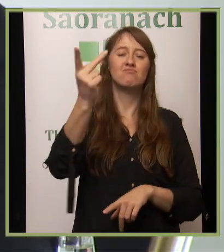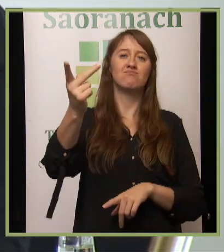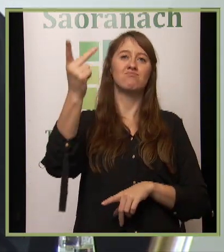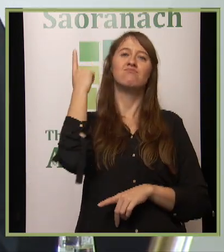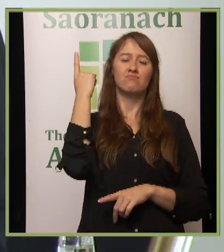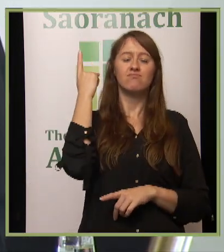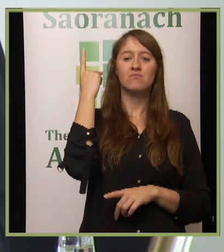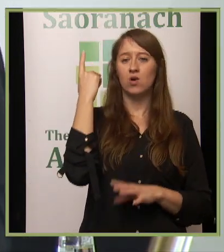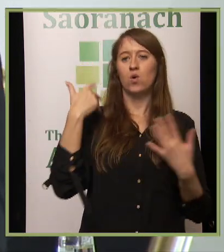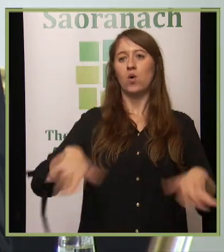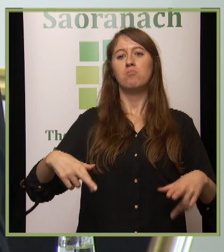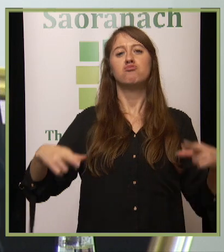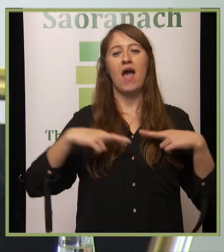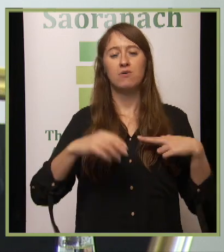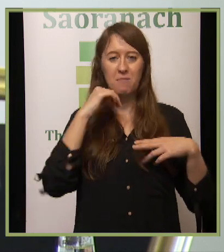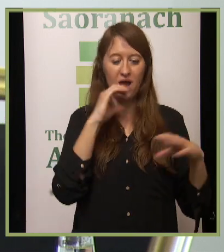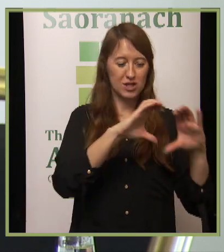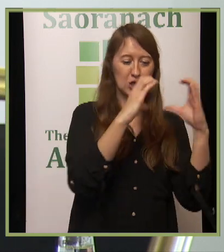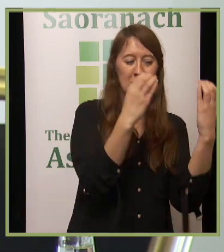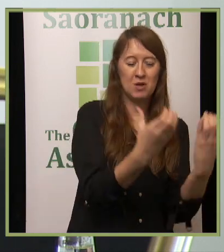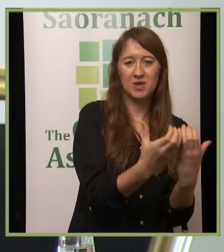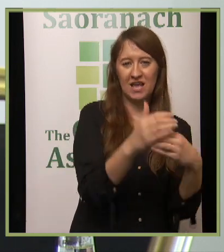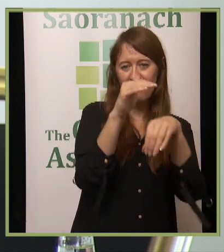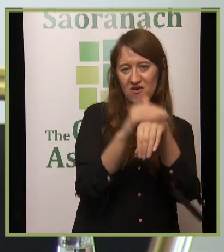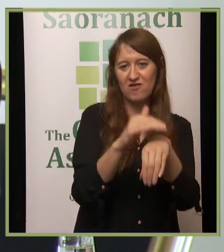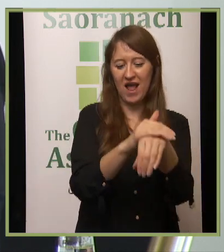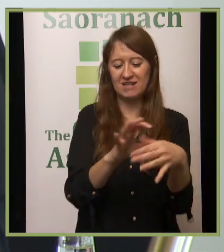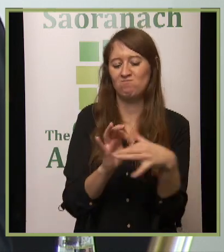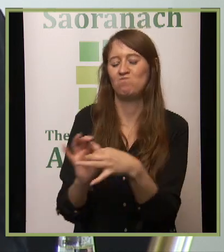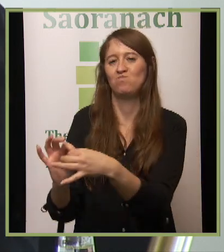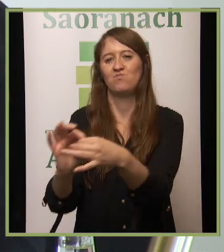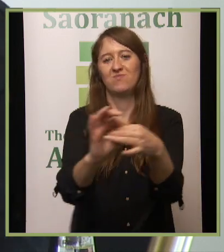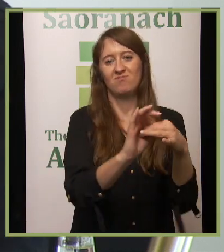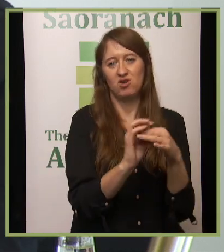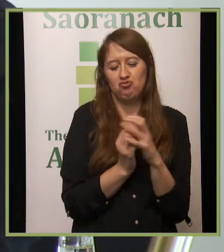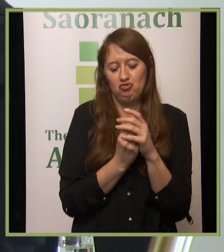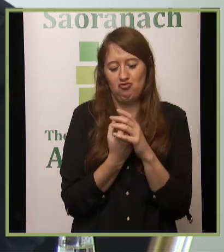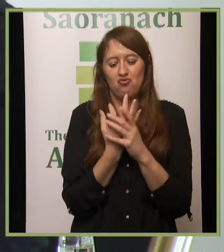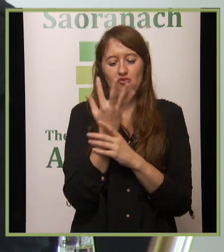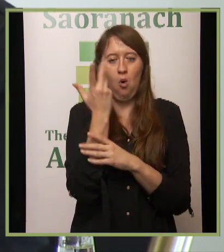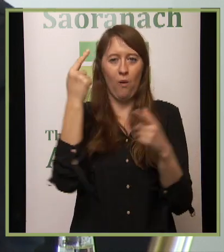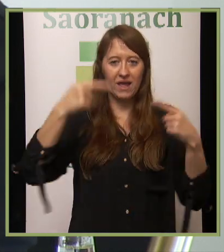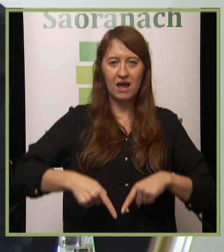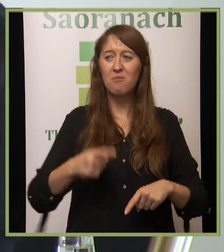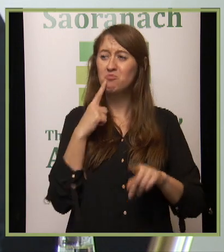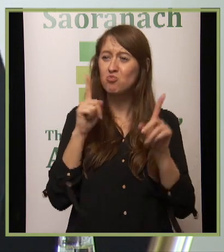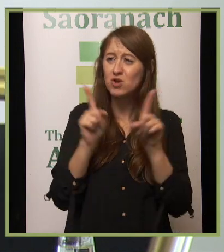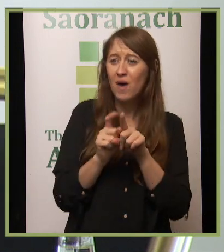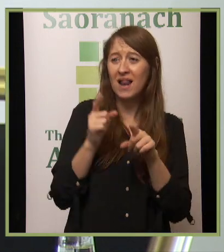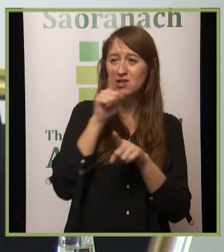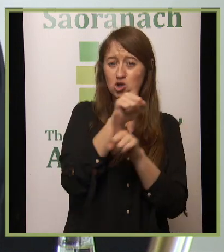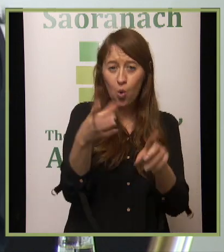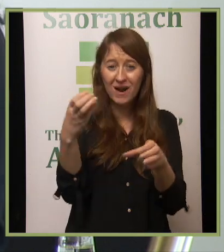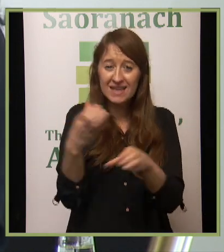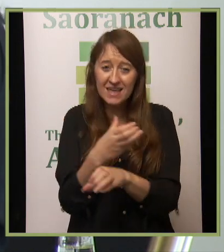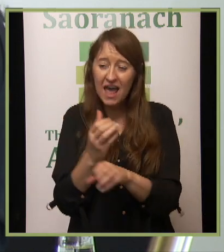it's the community and it's the friendships that have been, evolved here, and it's the care for others, and even the others that